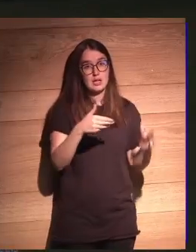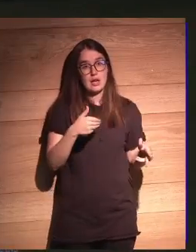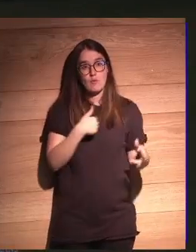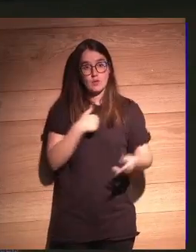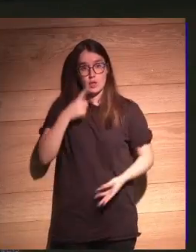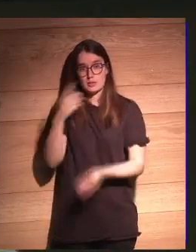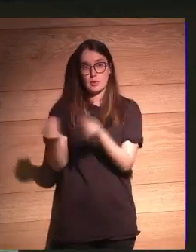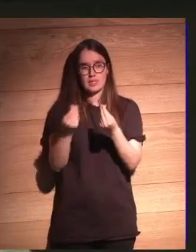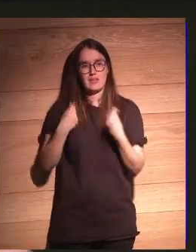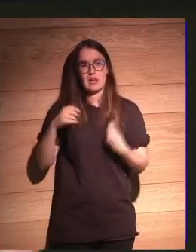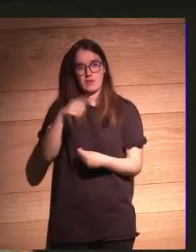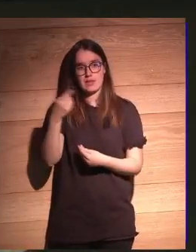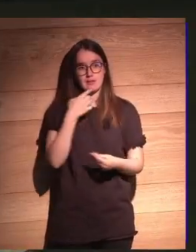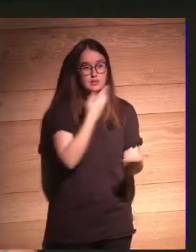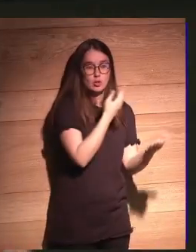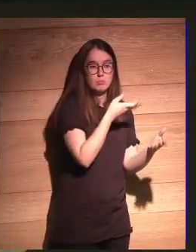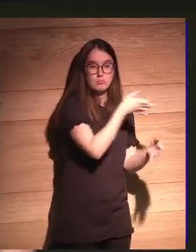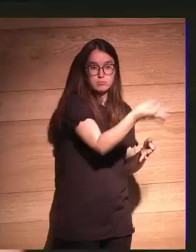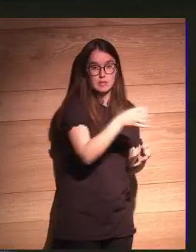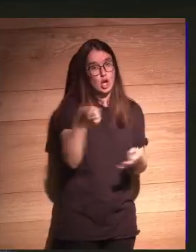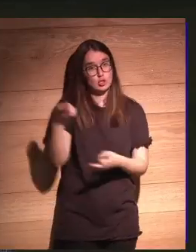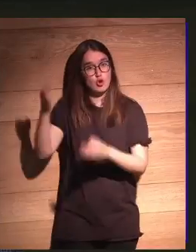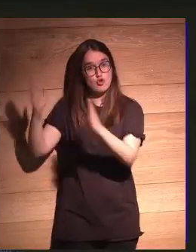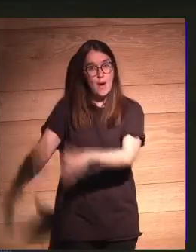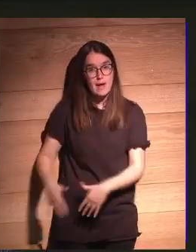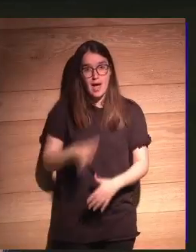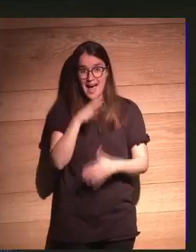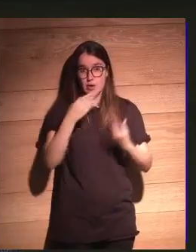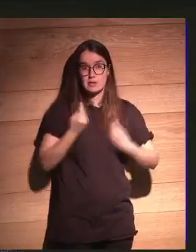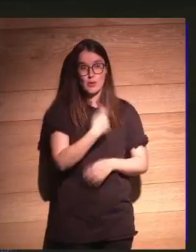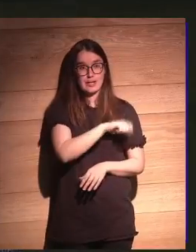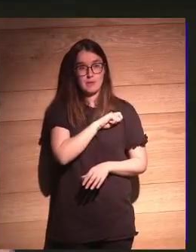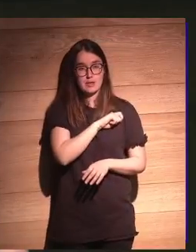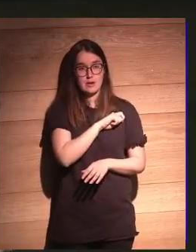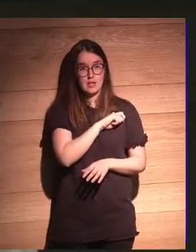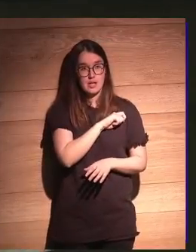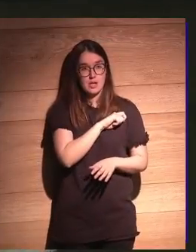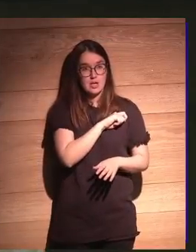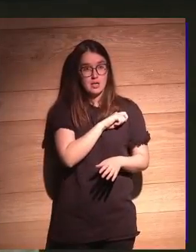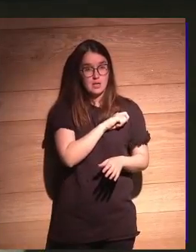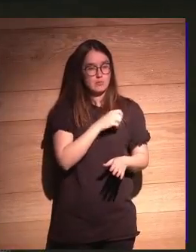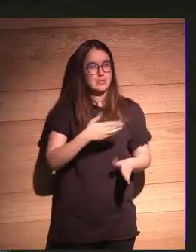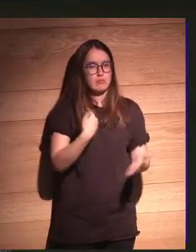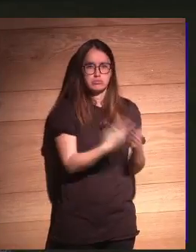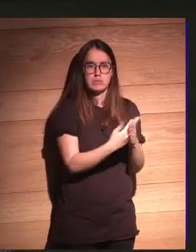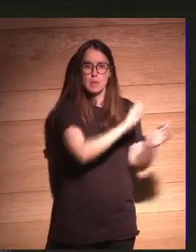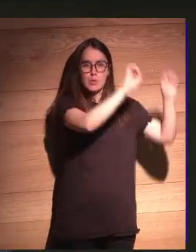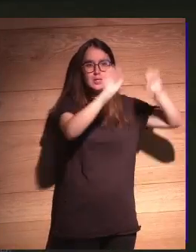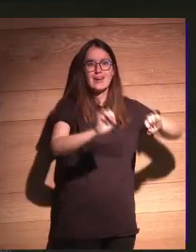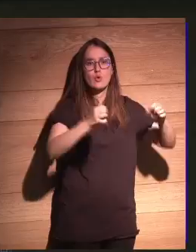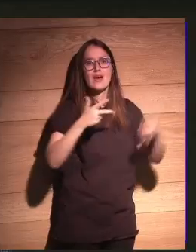between the social function and the speculative function. If you guarantee one of them, you don't guarantee the other one. Right now, the Spanish society